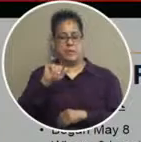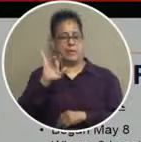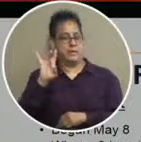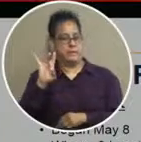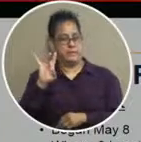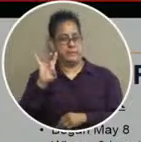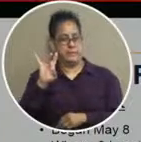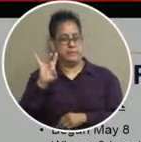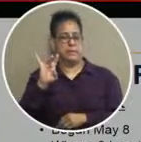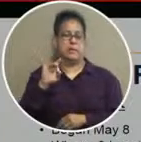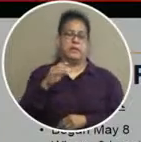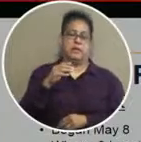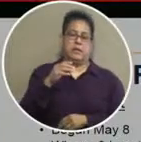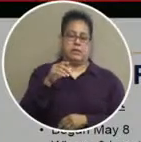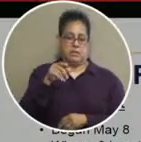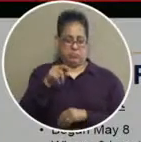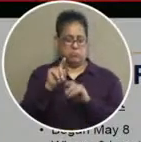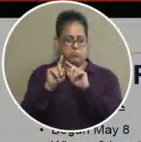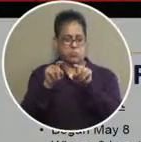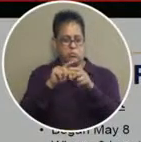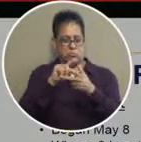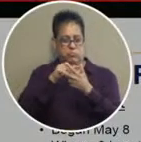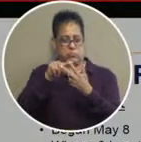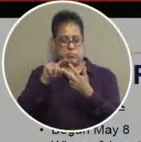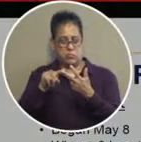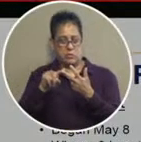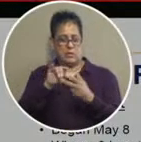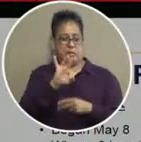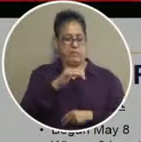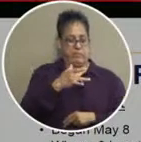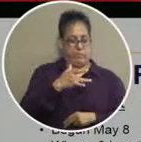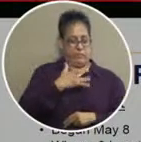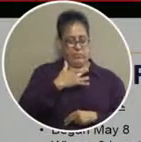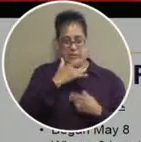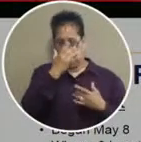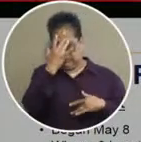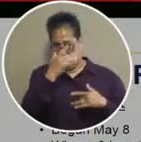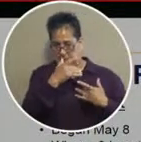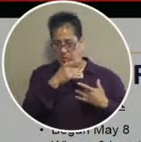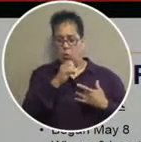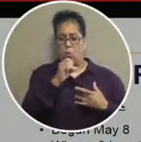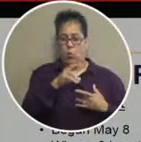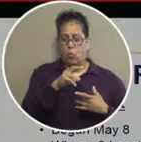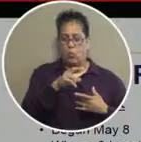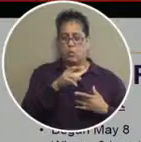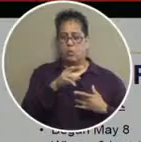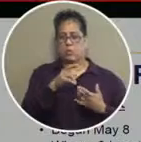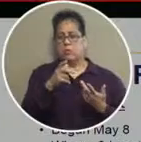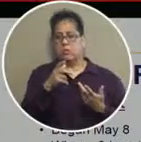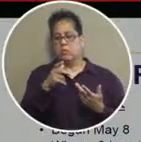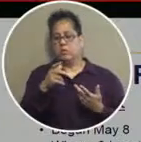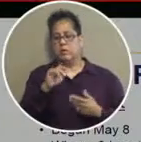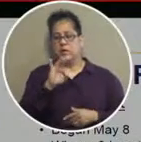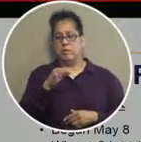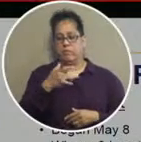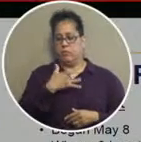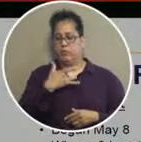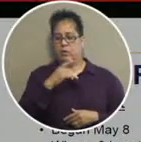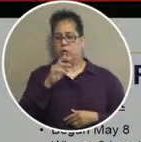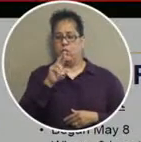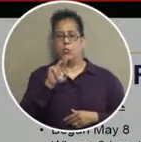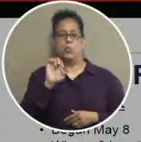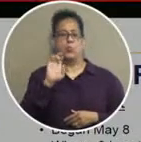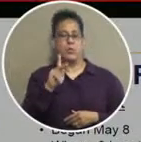Again, you can go as long as you are either symptomatic or asymptomatic, but feel that you're in a risk